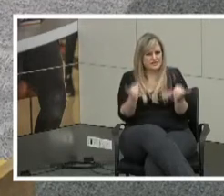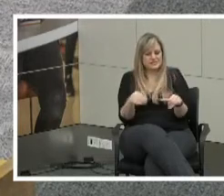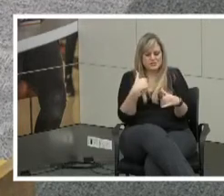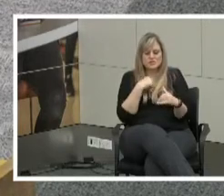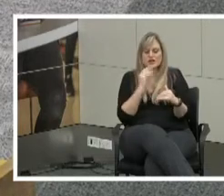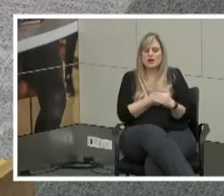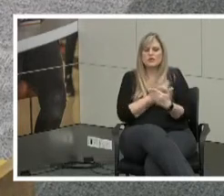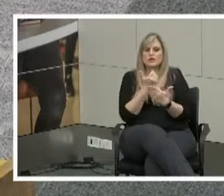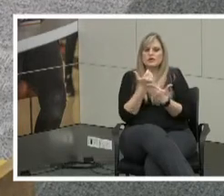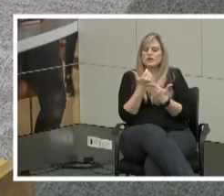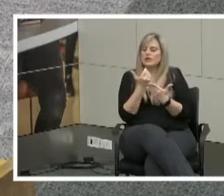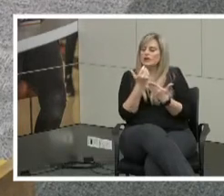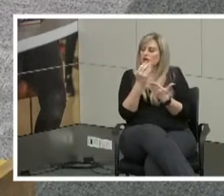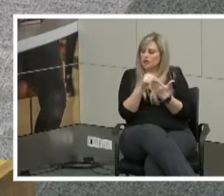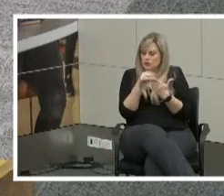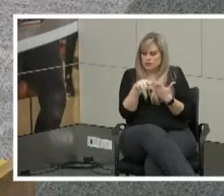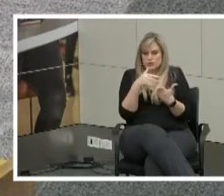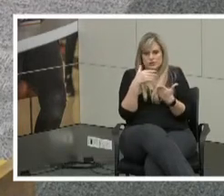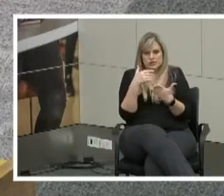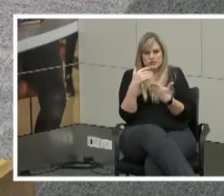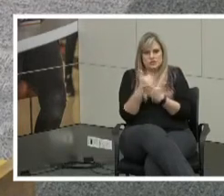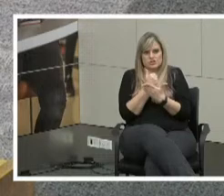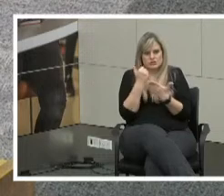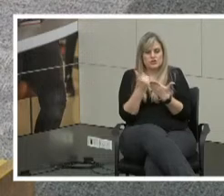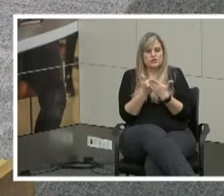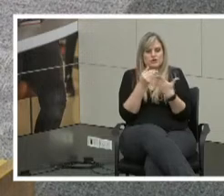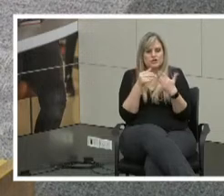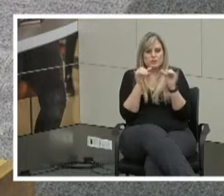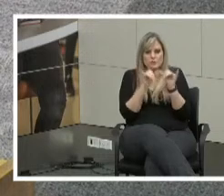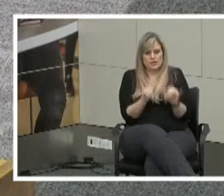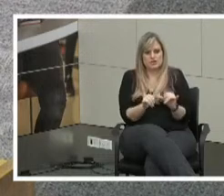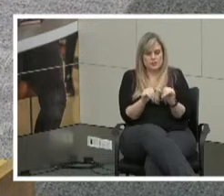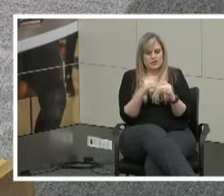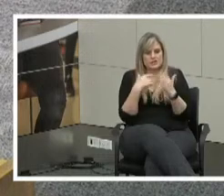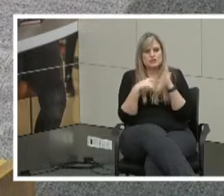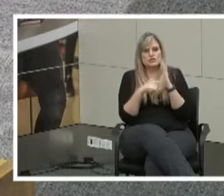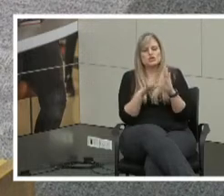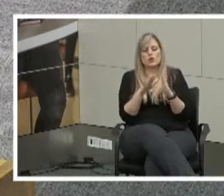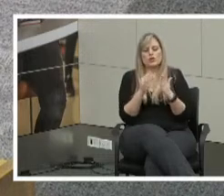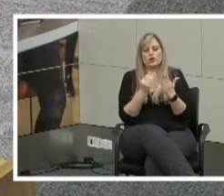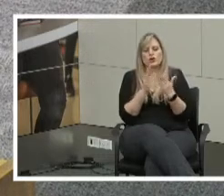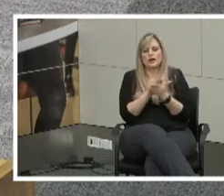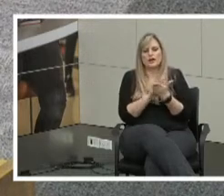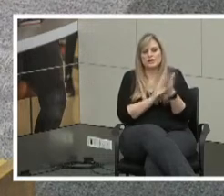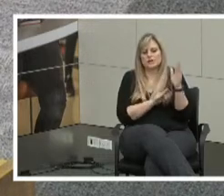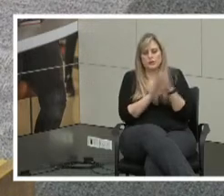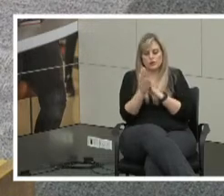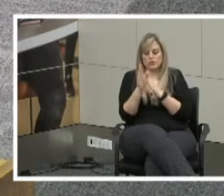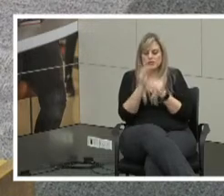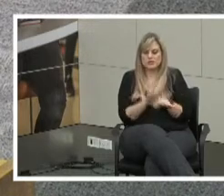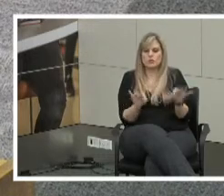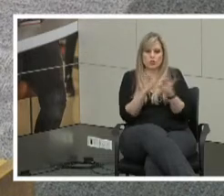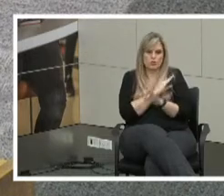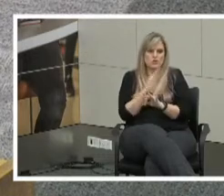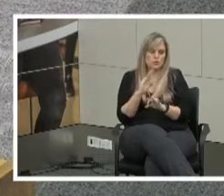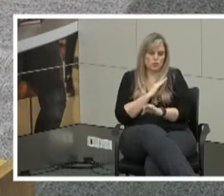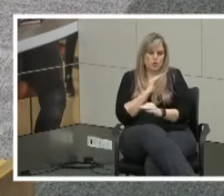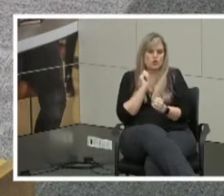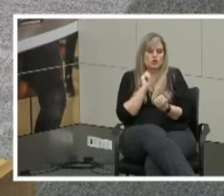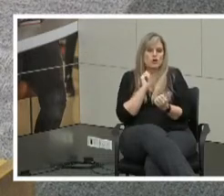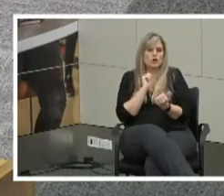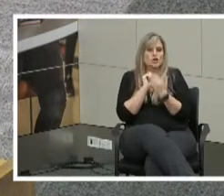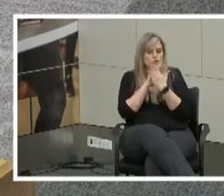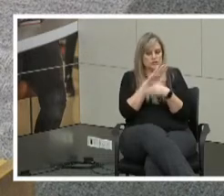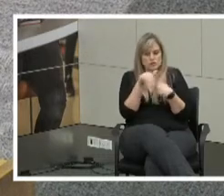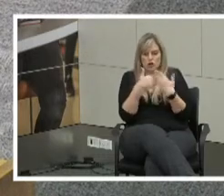evaluation methods that support their langage language acquisition and academic growth it is imperative that the board addresses these discrepancies and advocates for Equitable